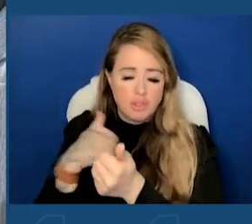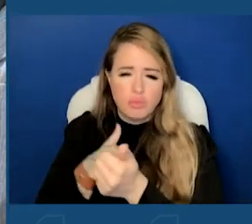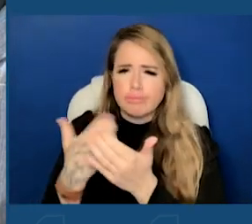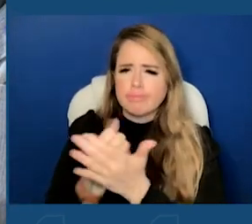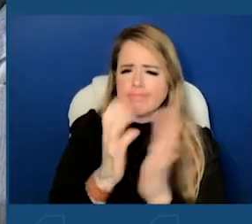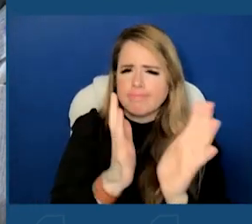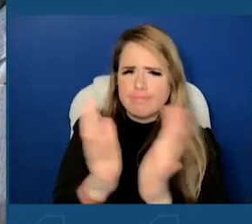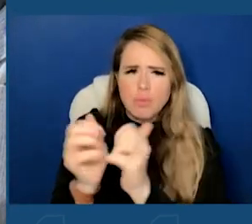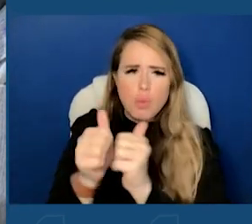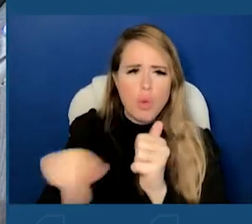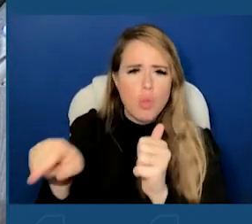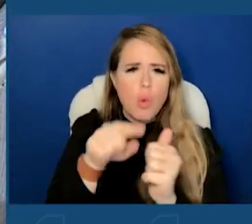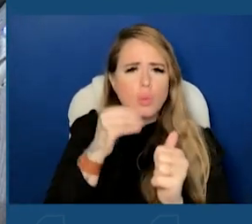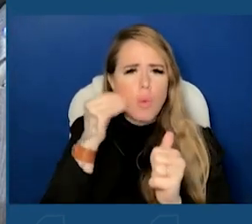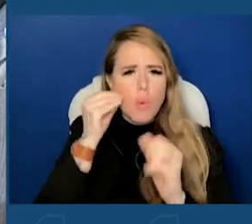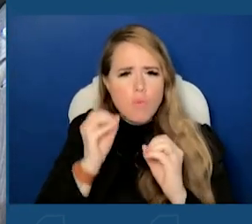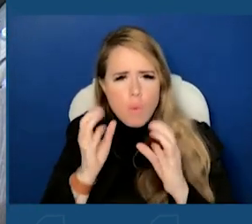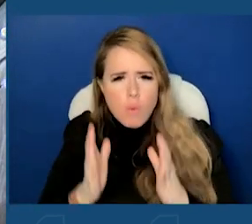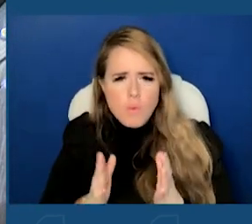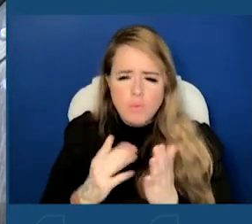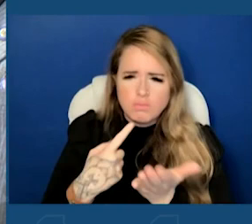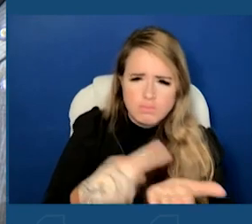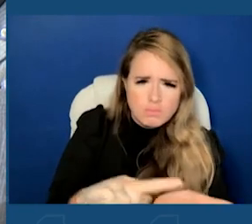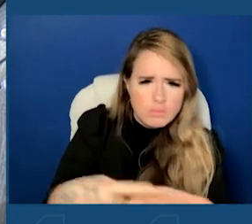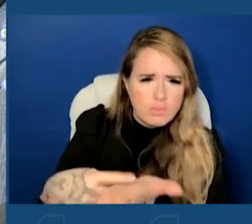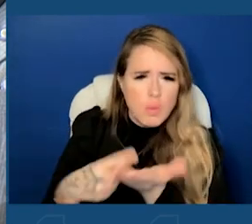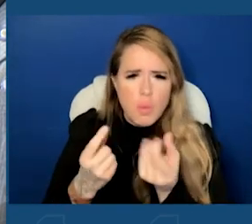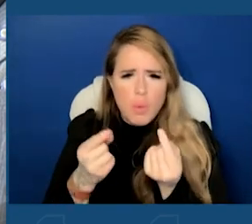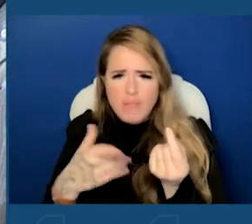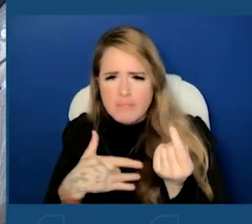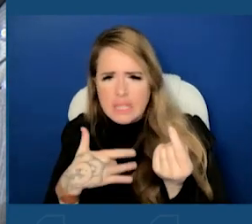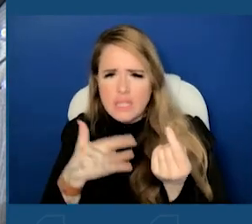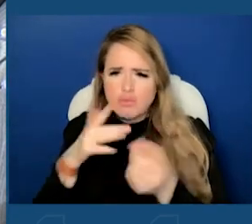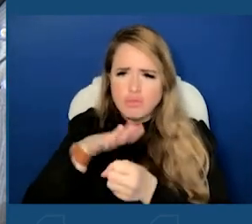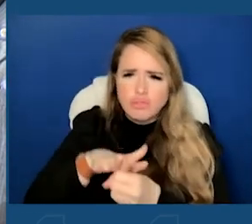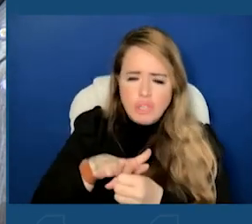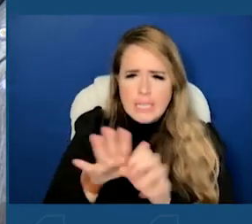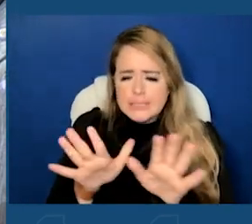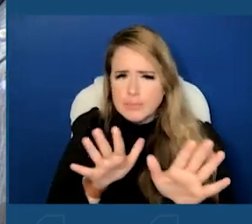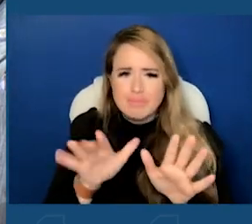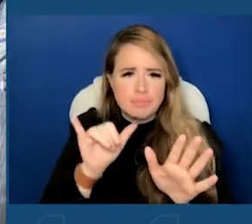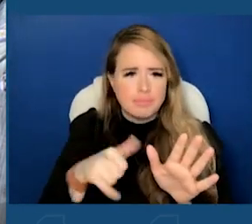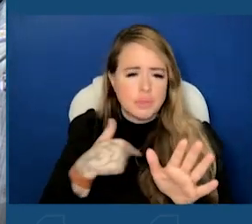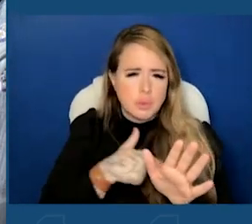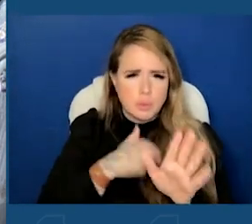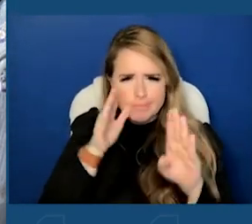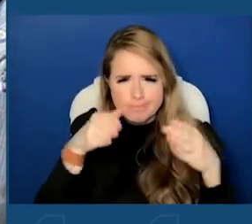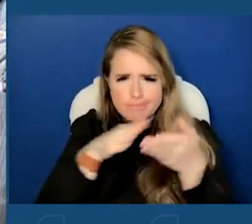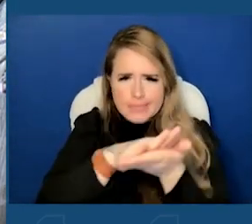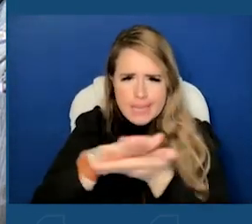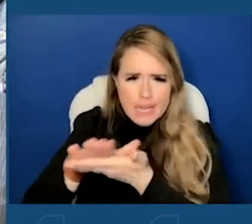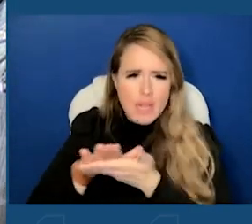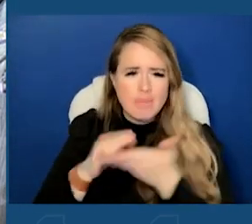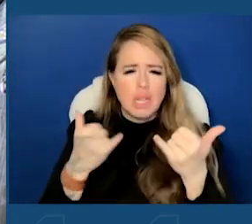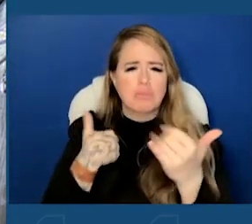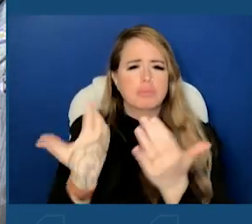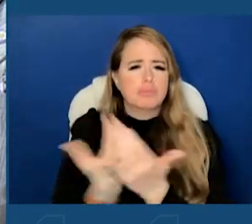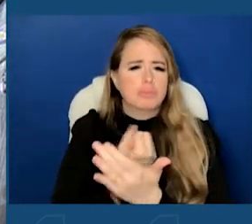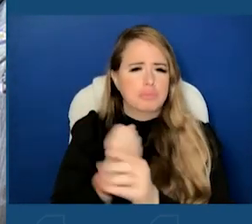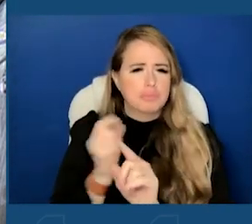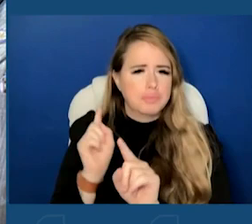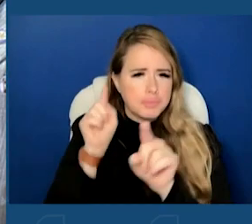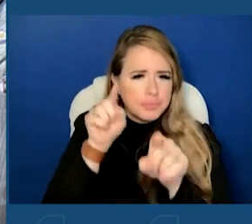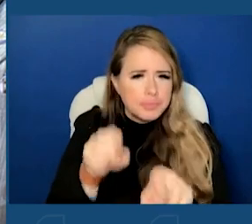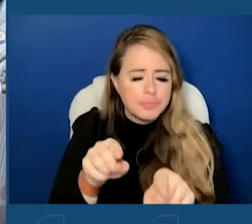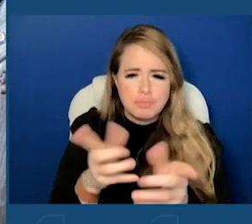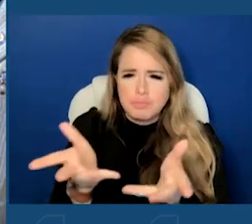stresses they're under and working on the cleanup as well. So I wanted to come and just talk to some of the locals and also